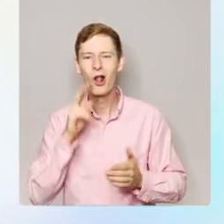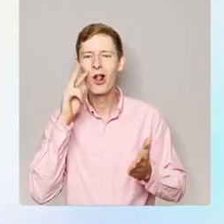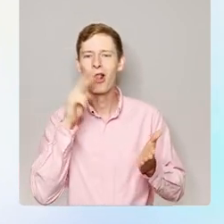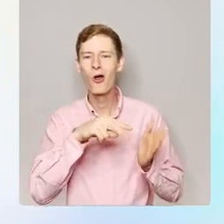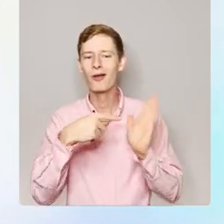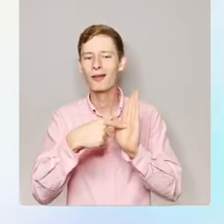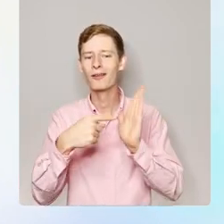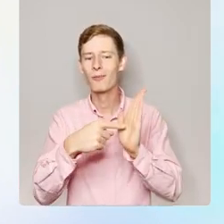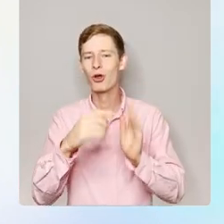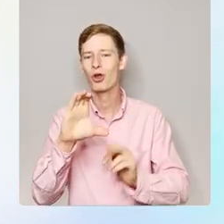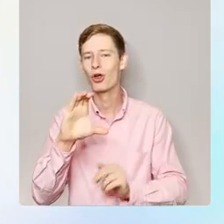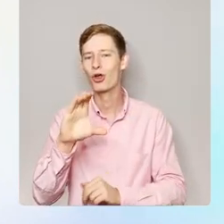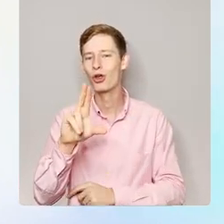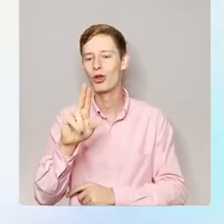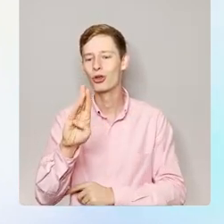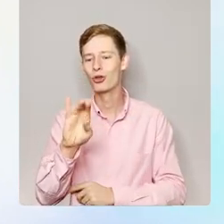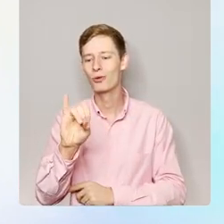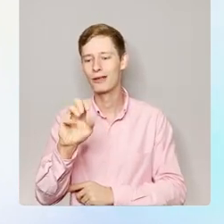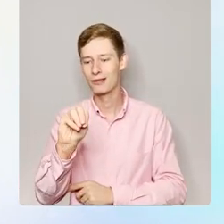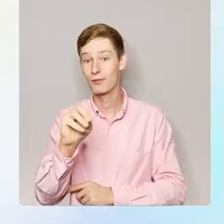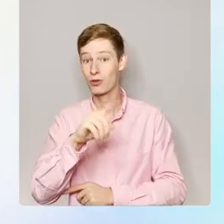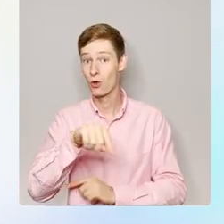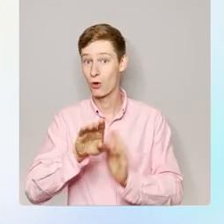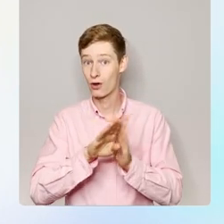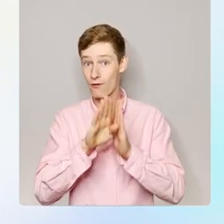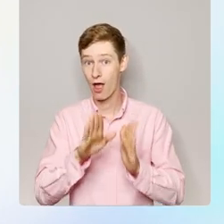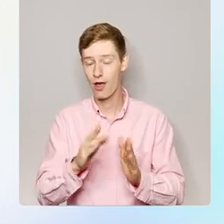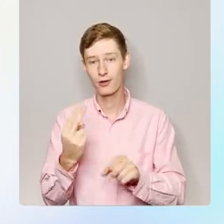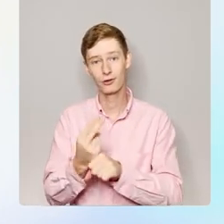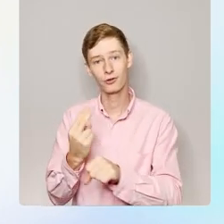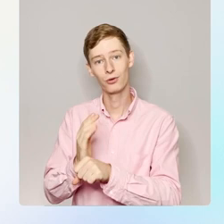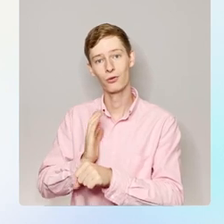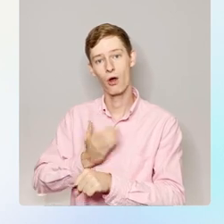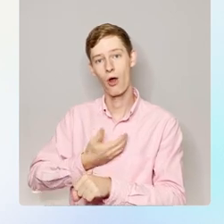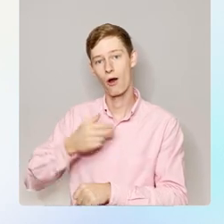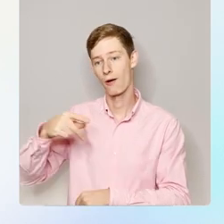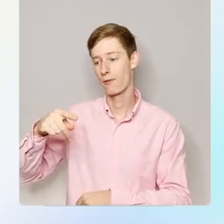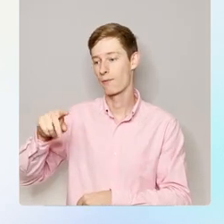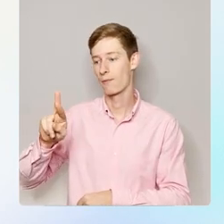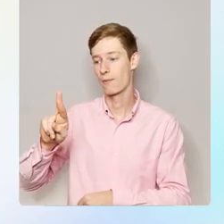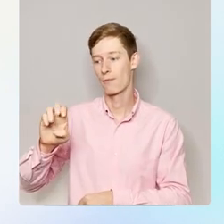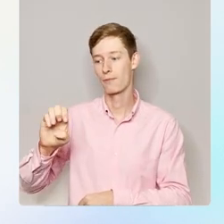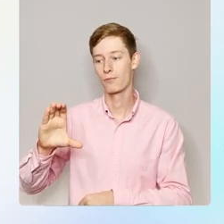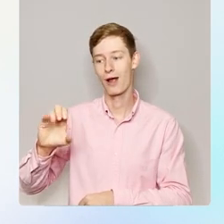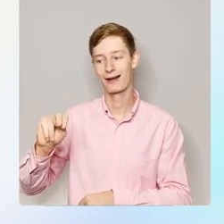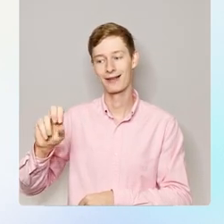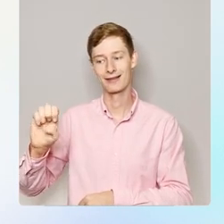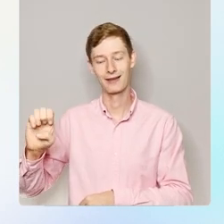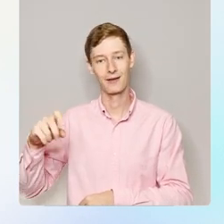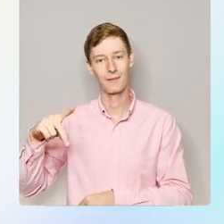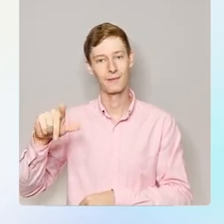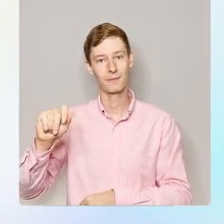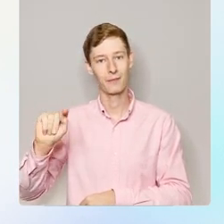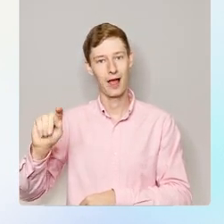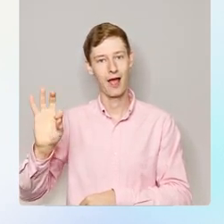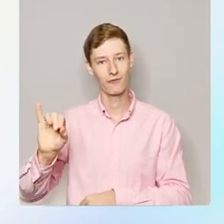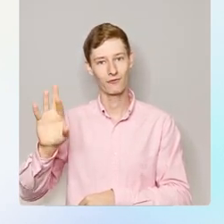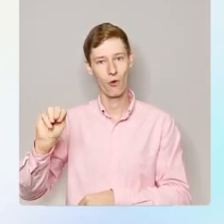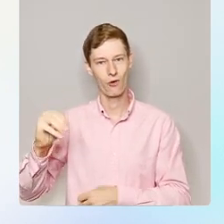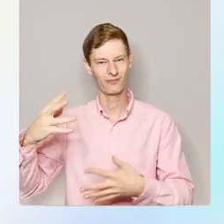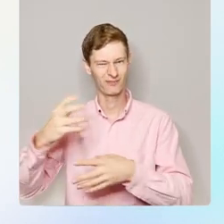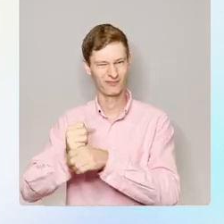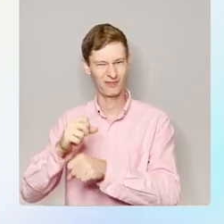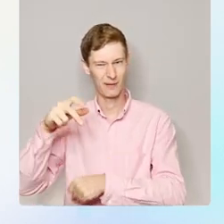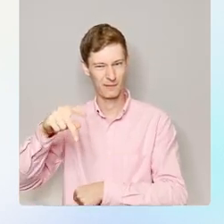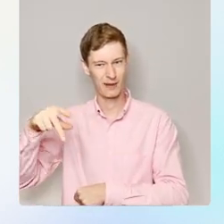look at how the developer of Cubism has been using our presence platform, or how Magic Keys is making